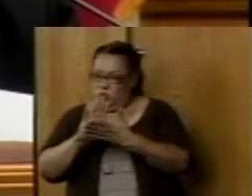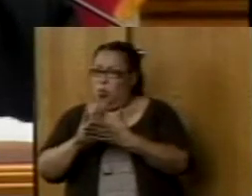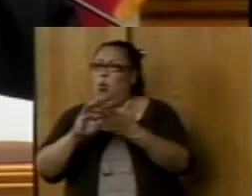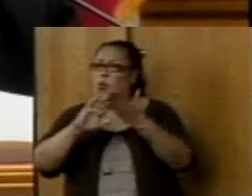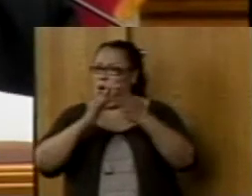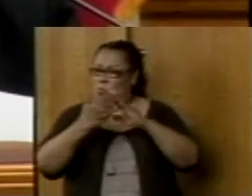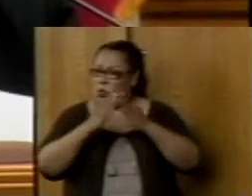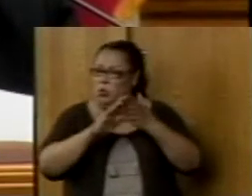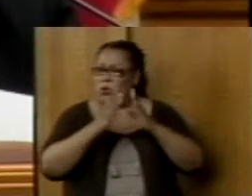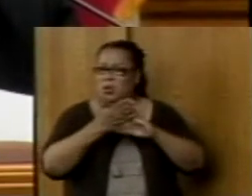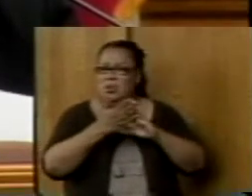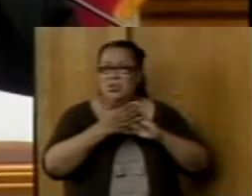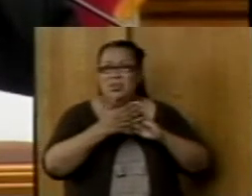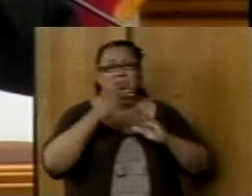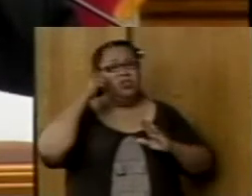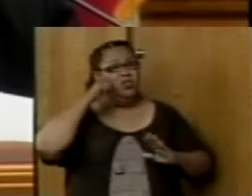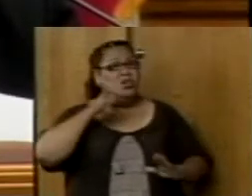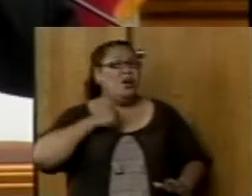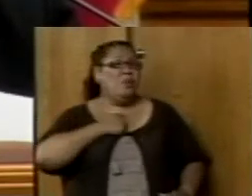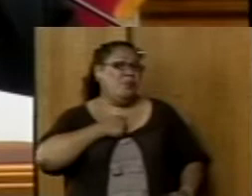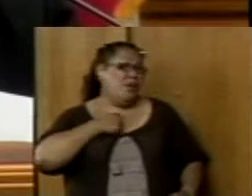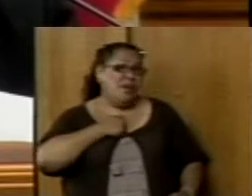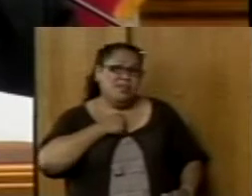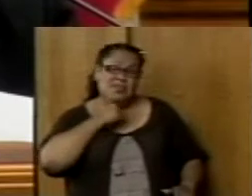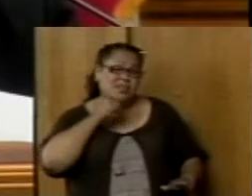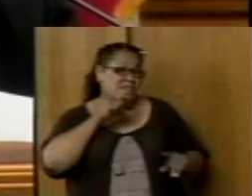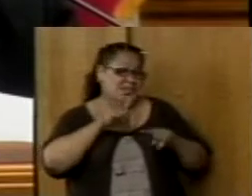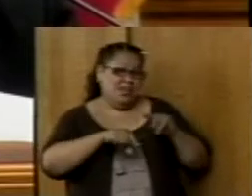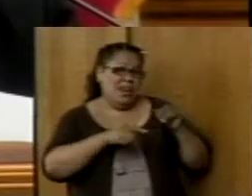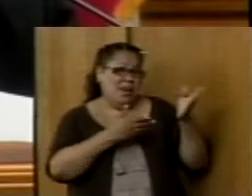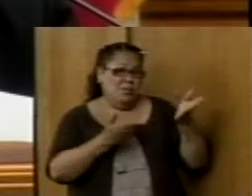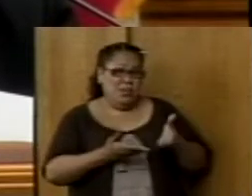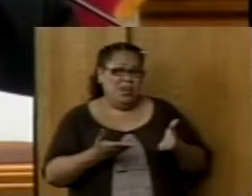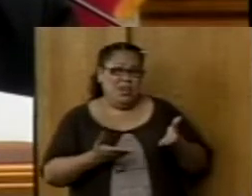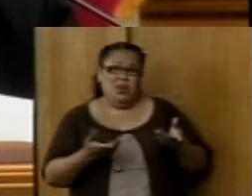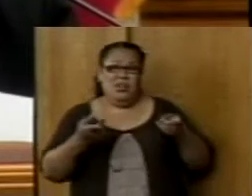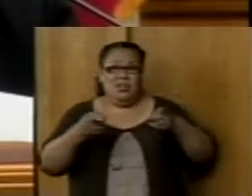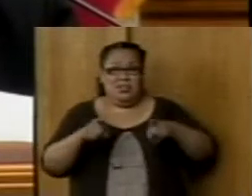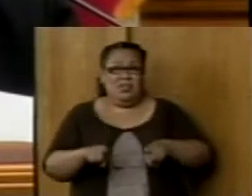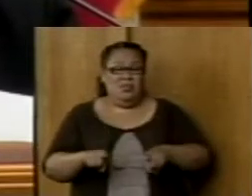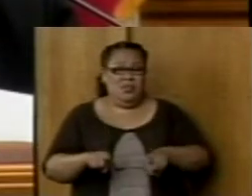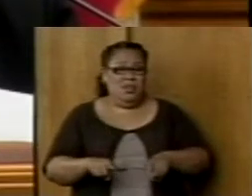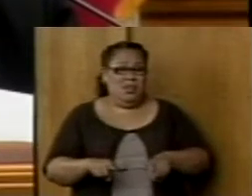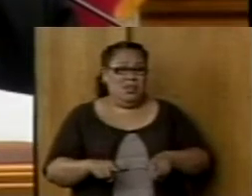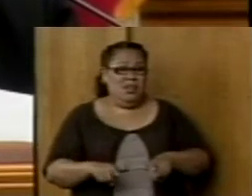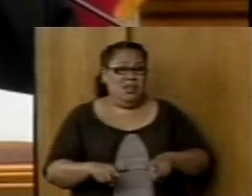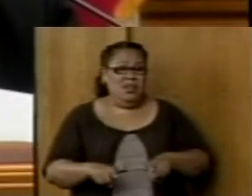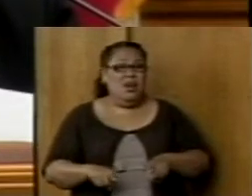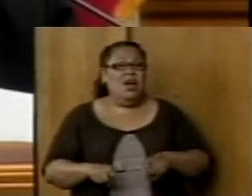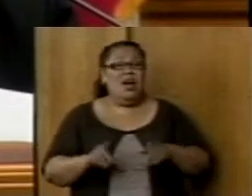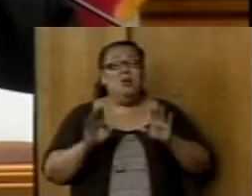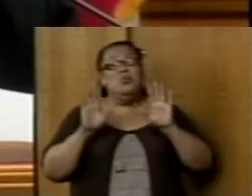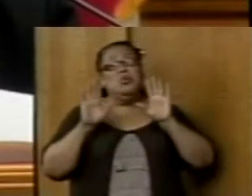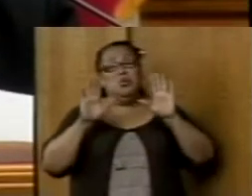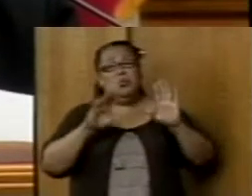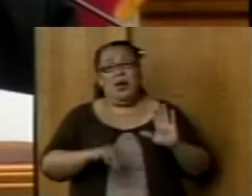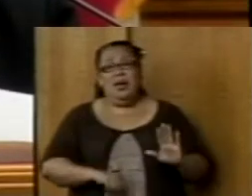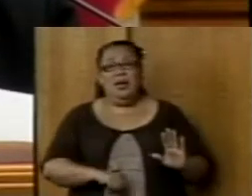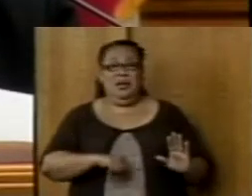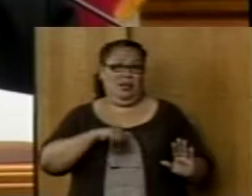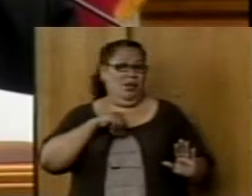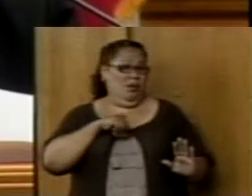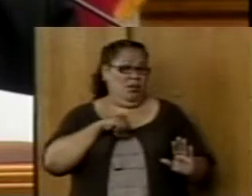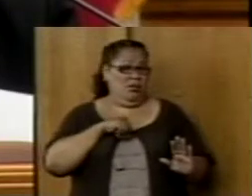community. She apologizes for not being able to be here at this event, and it is with really great honor